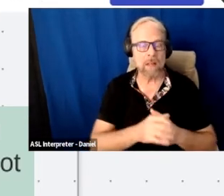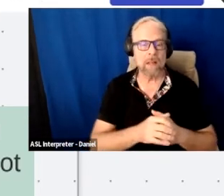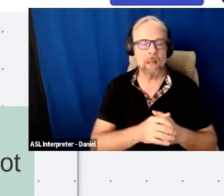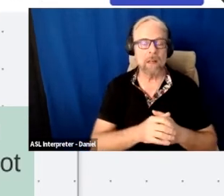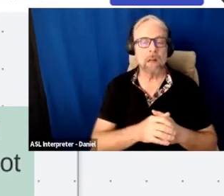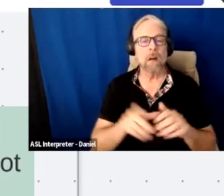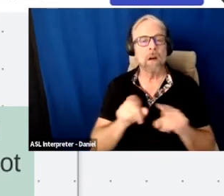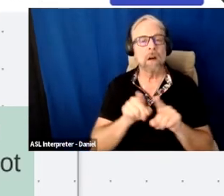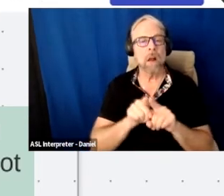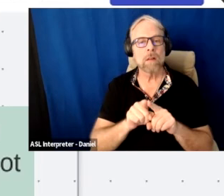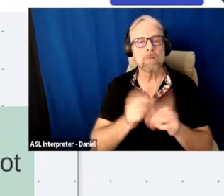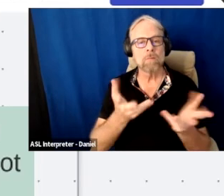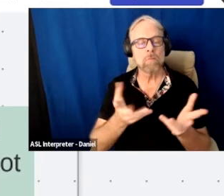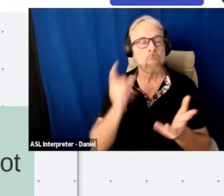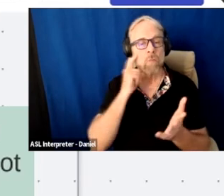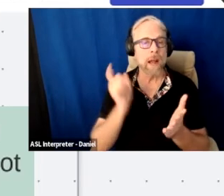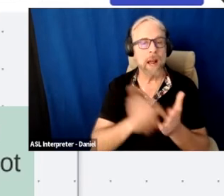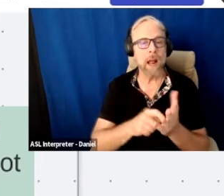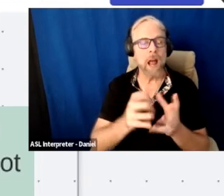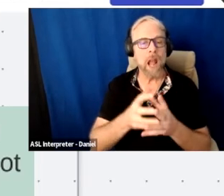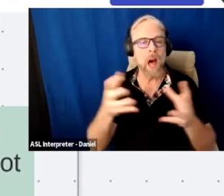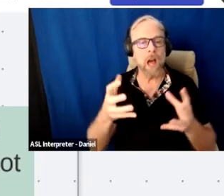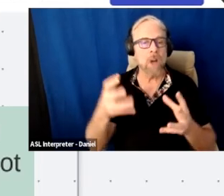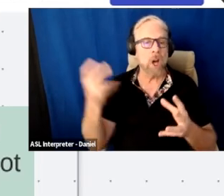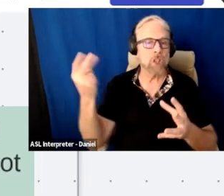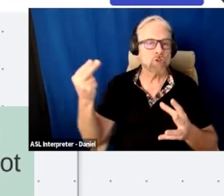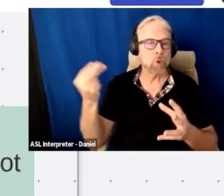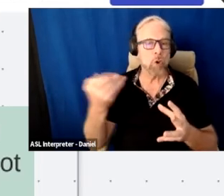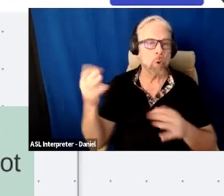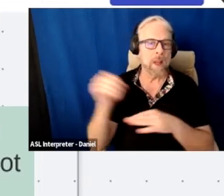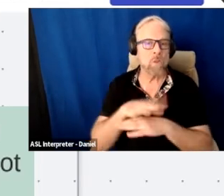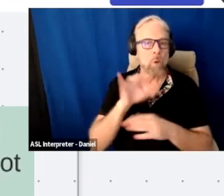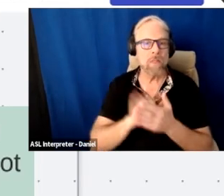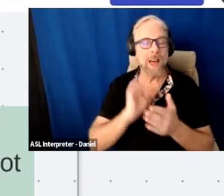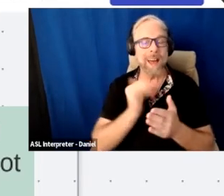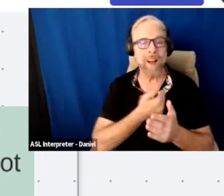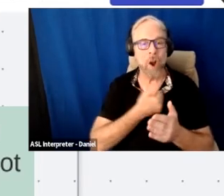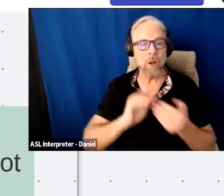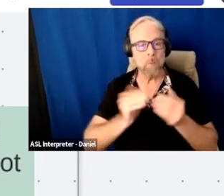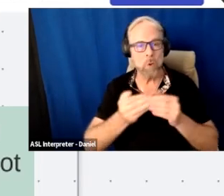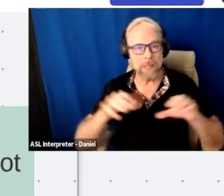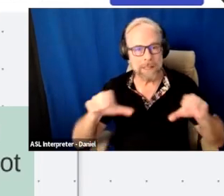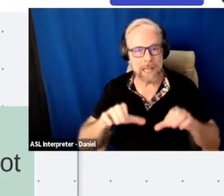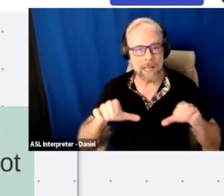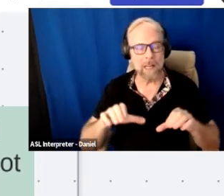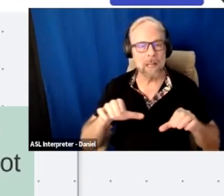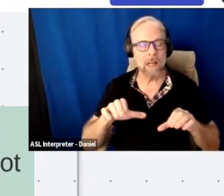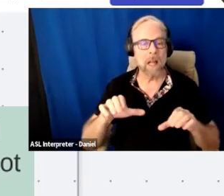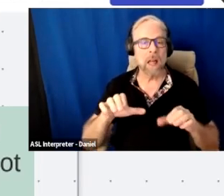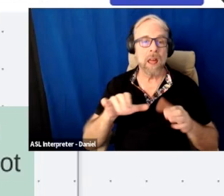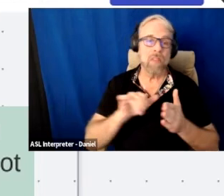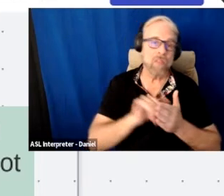And also just recognizing a lot of the historical things that our community has done that has